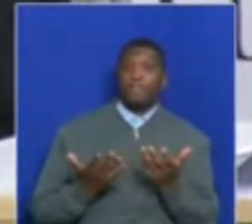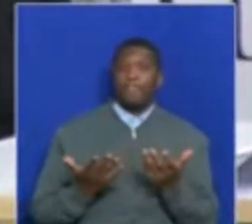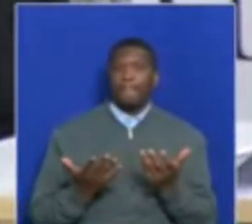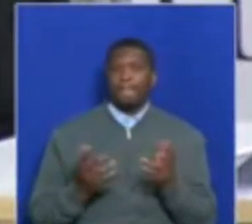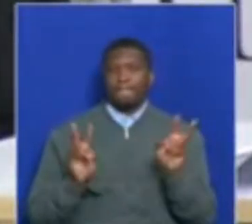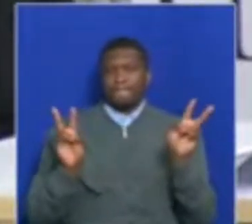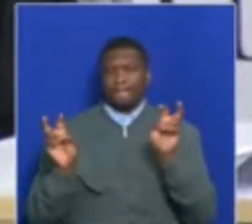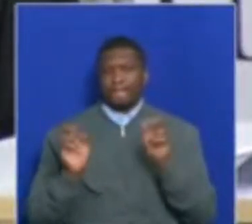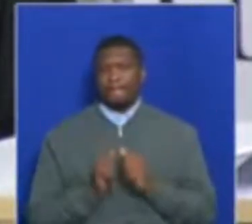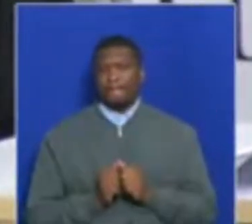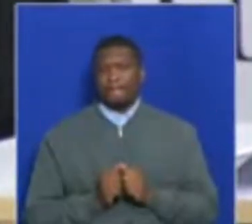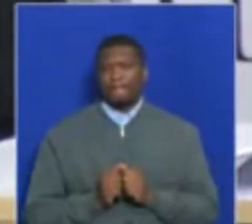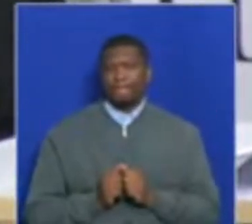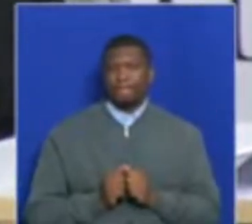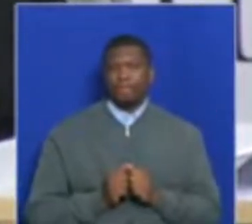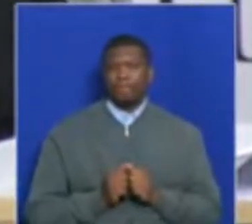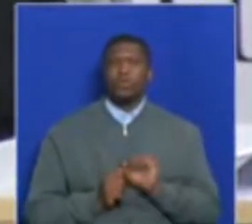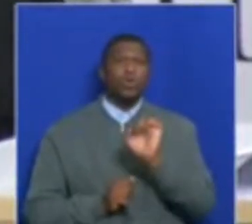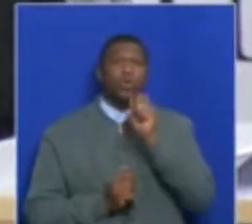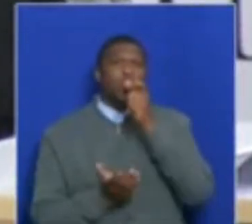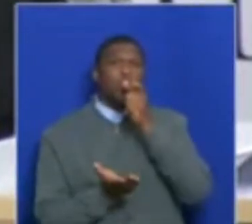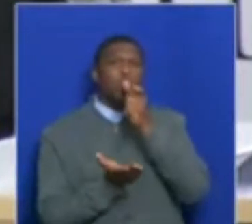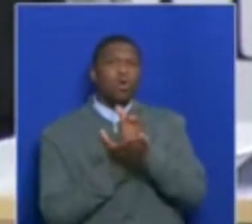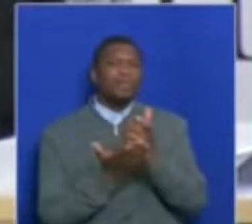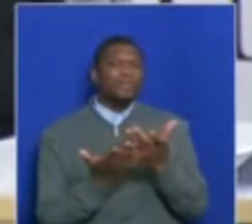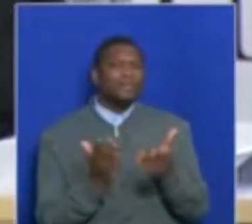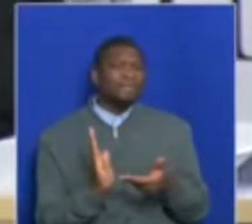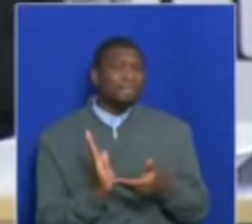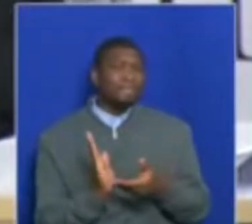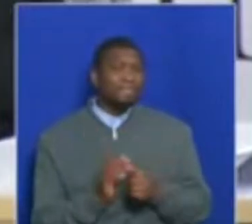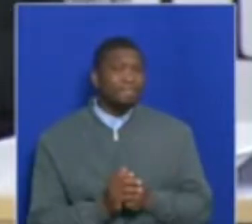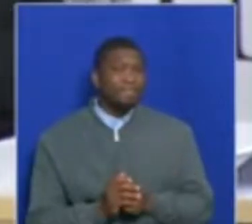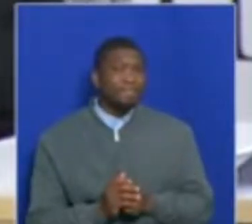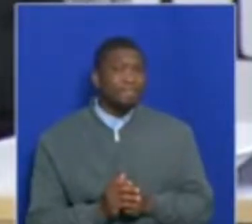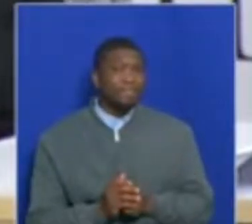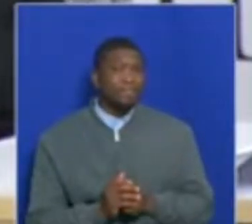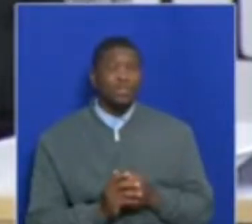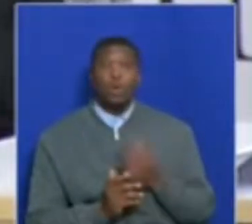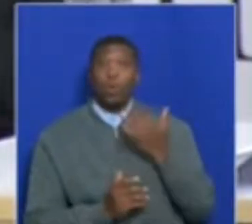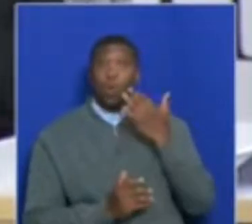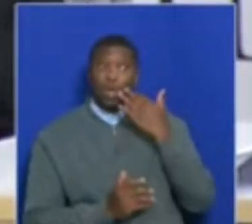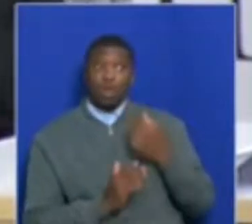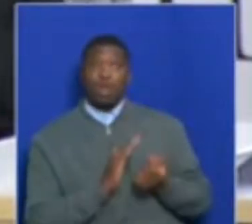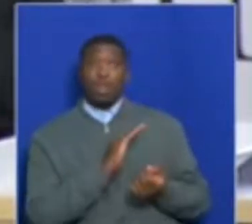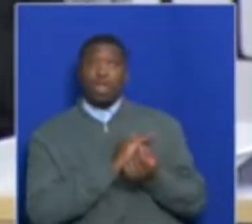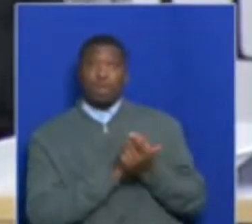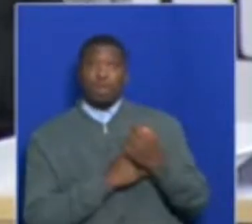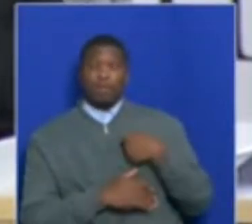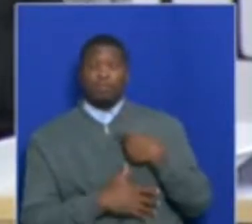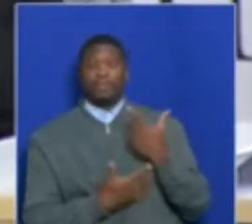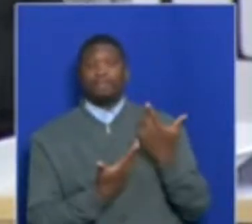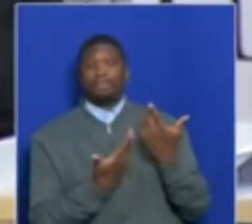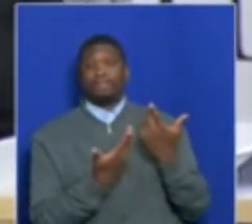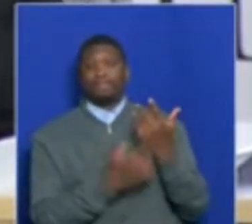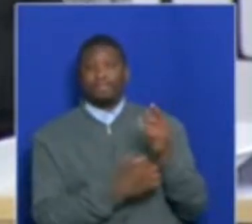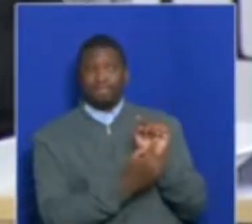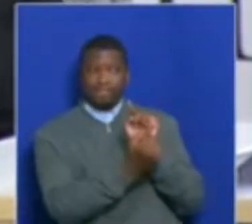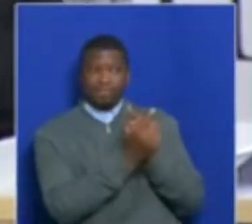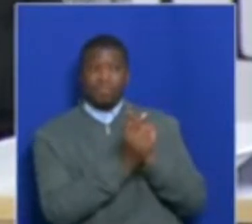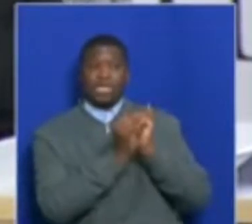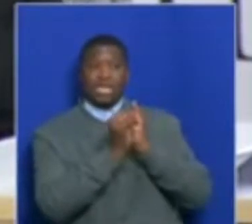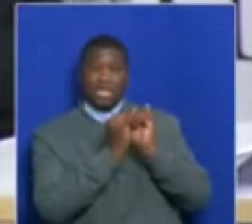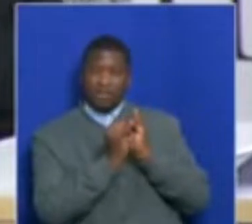What's your comment on this statement? When I interviewed the investigating